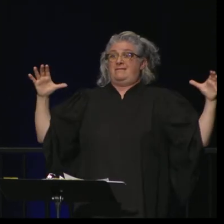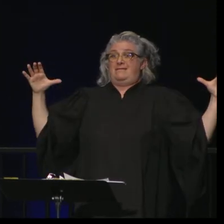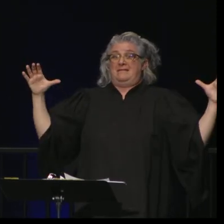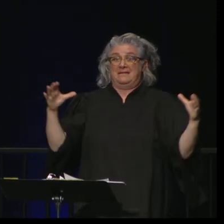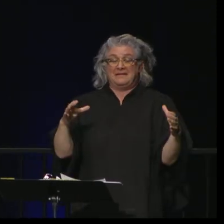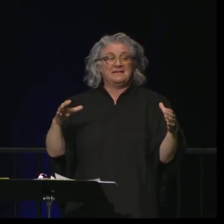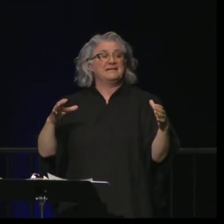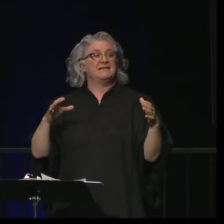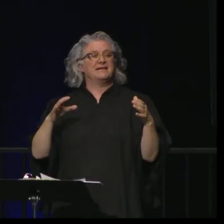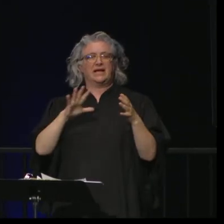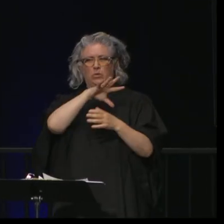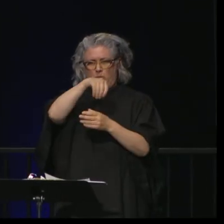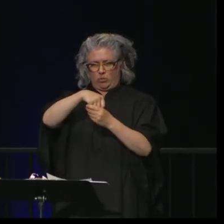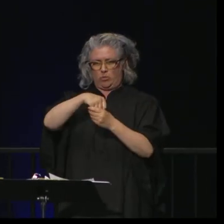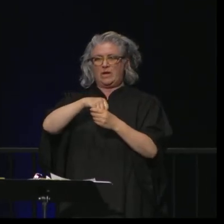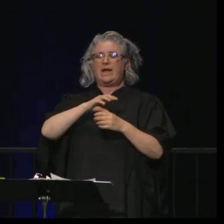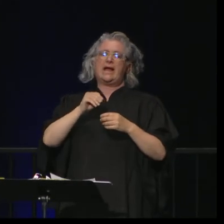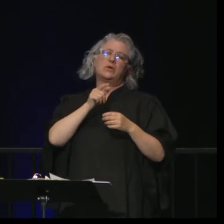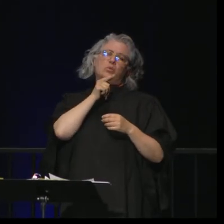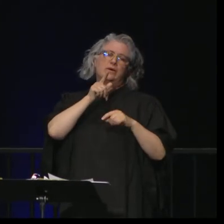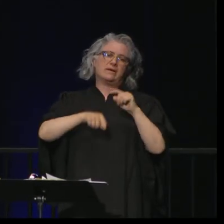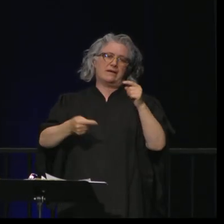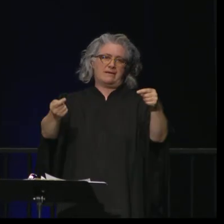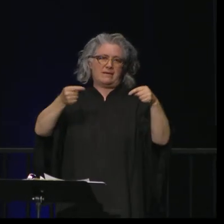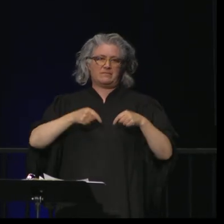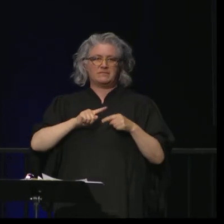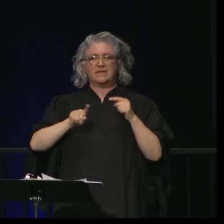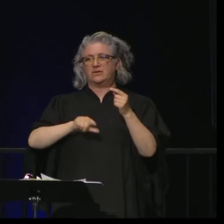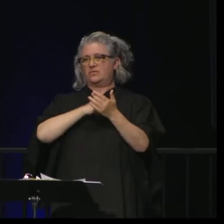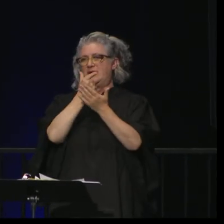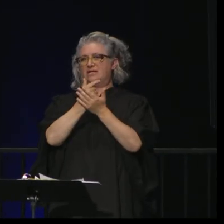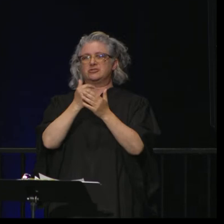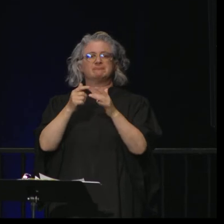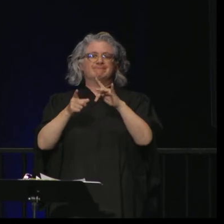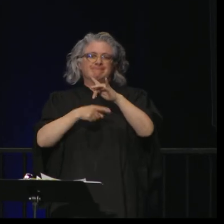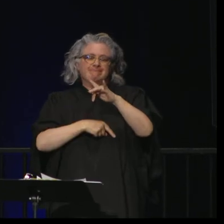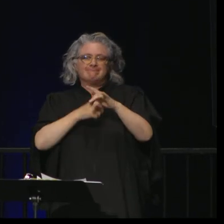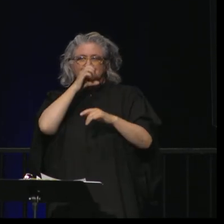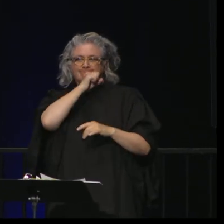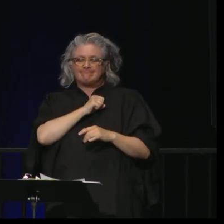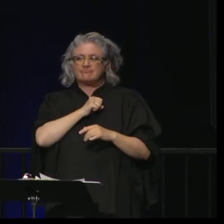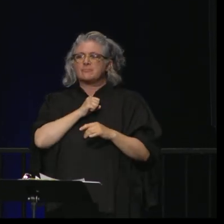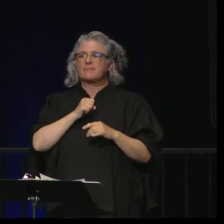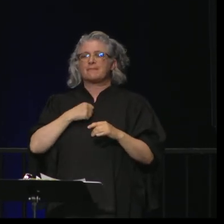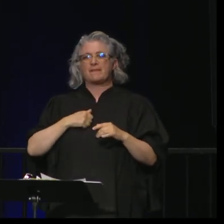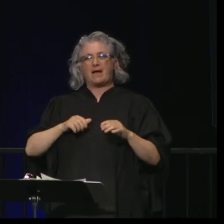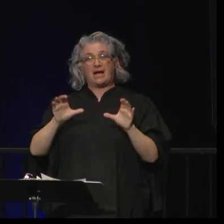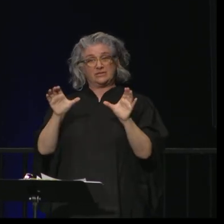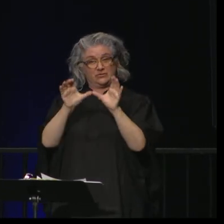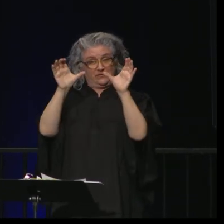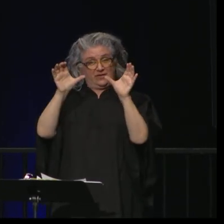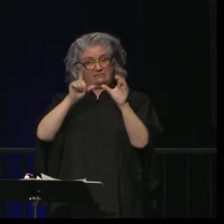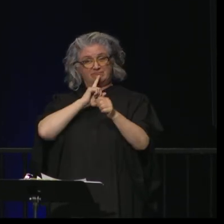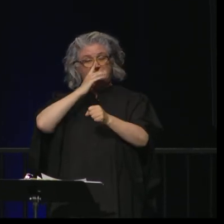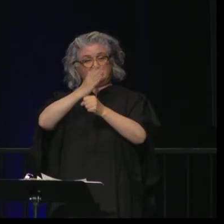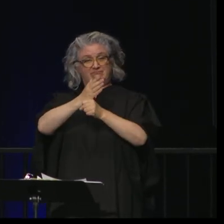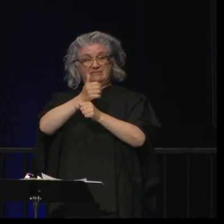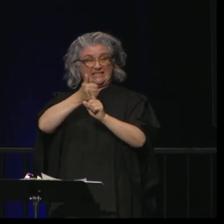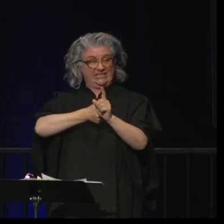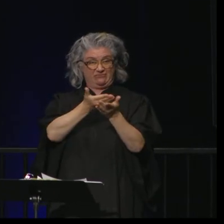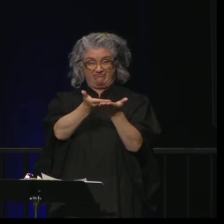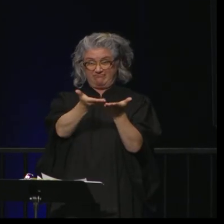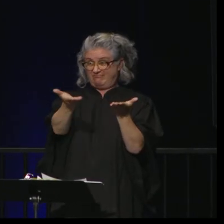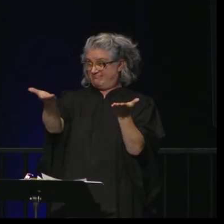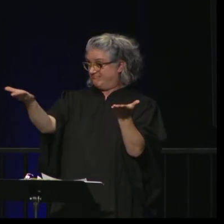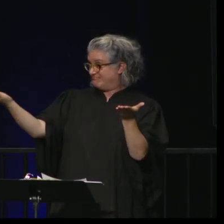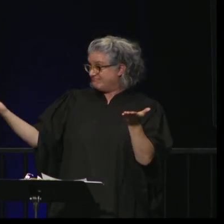as well as those unable to attend who are graduating in absentia. I certify that each has met the academic requirements